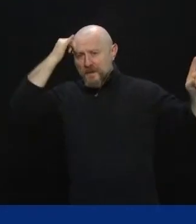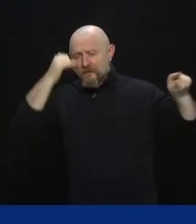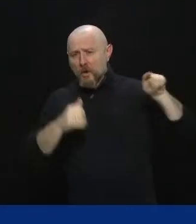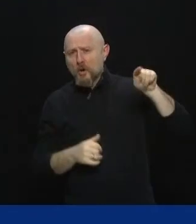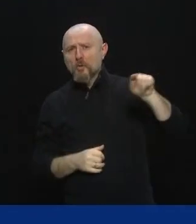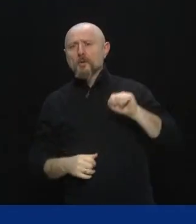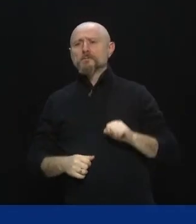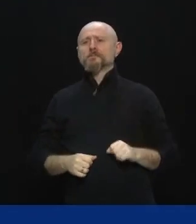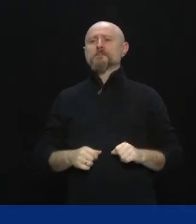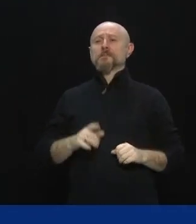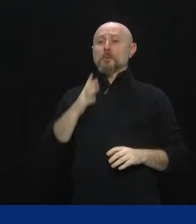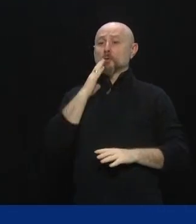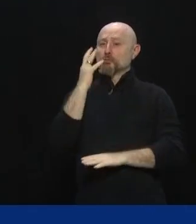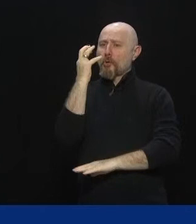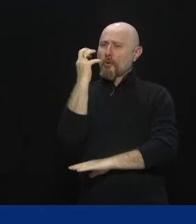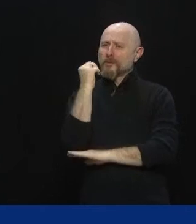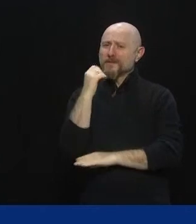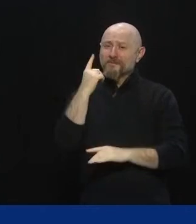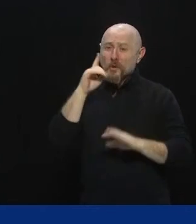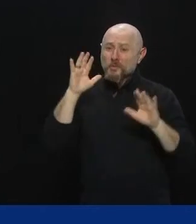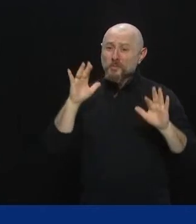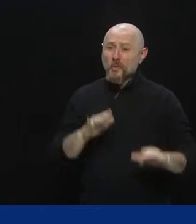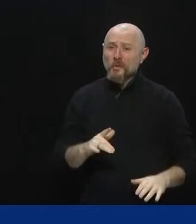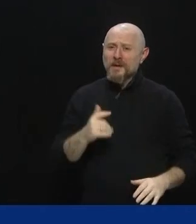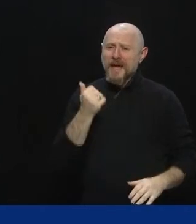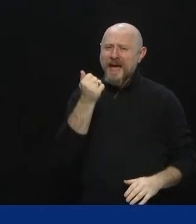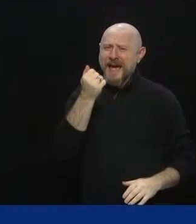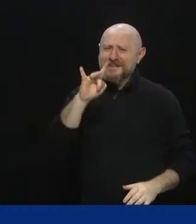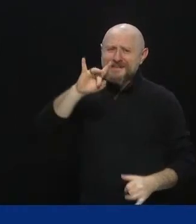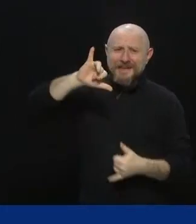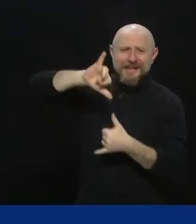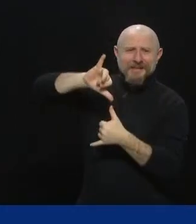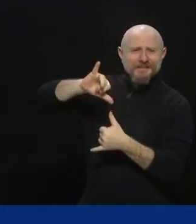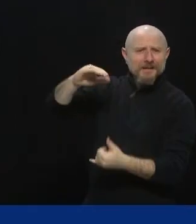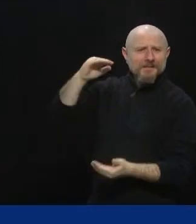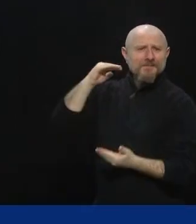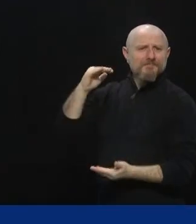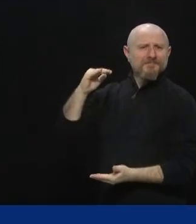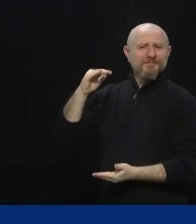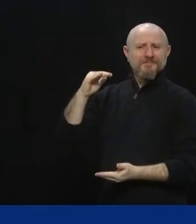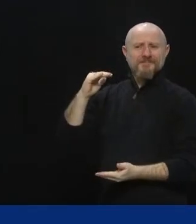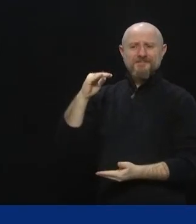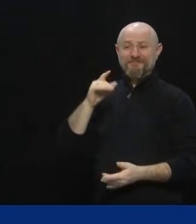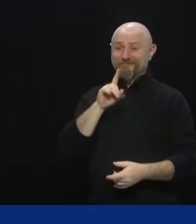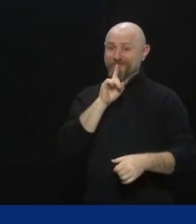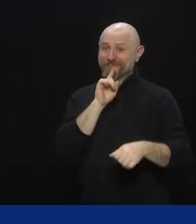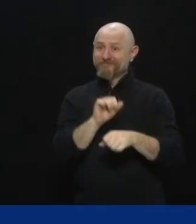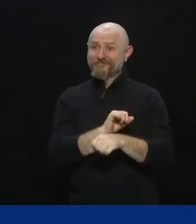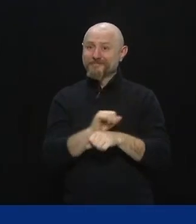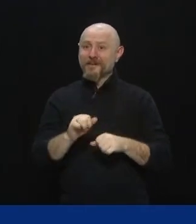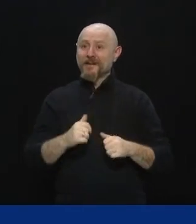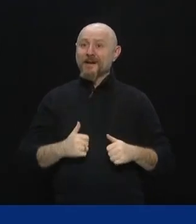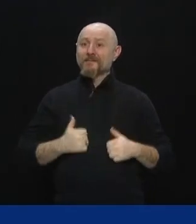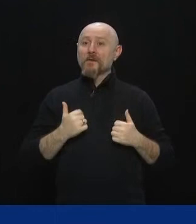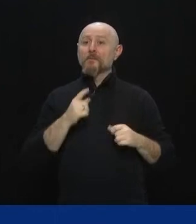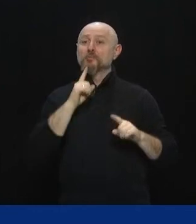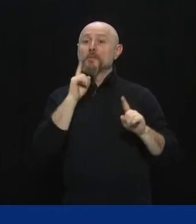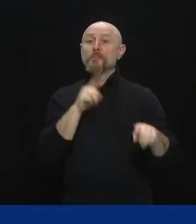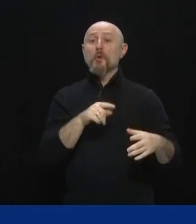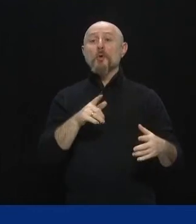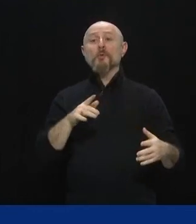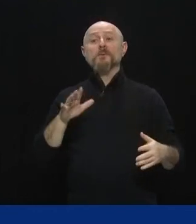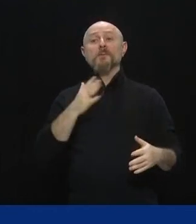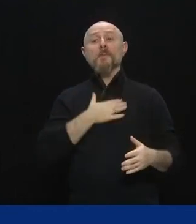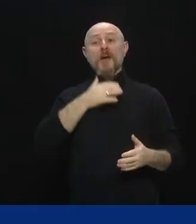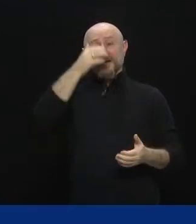record for January snow event with about 18 inches, and actually had live reports from the first gentleman of New York State who was driving